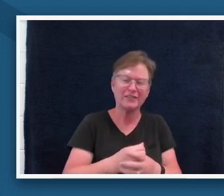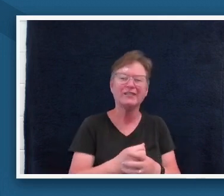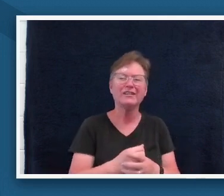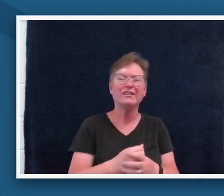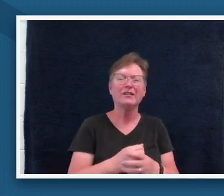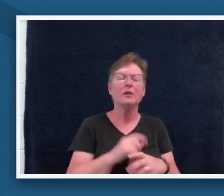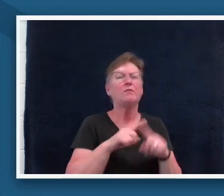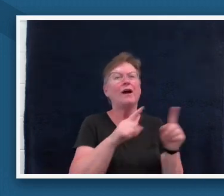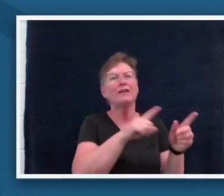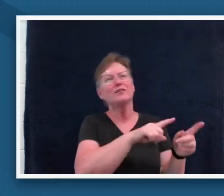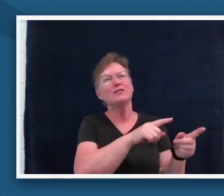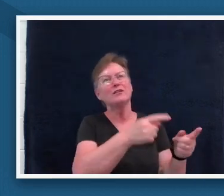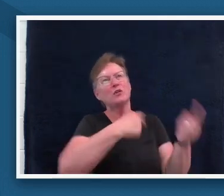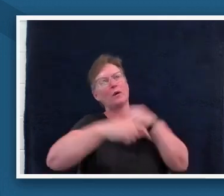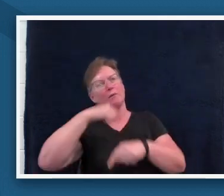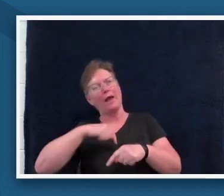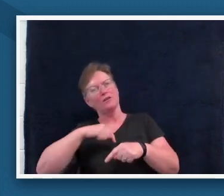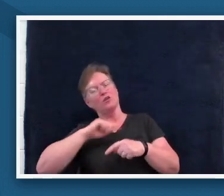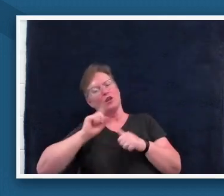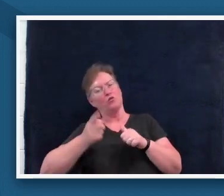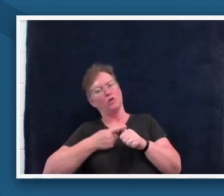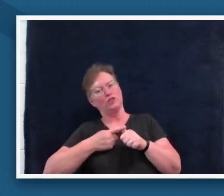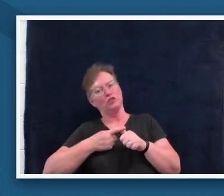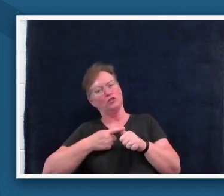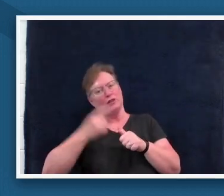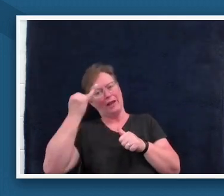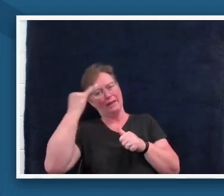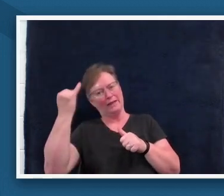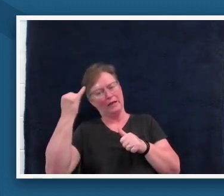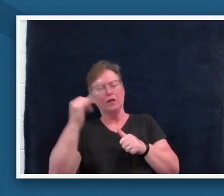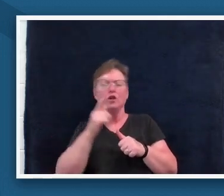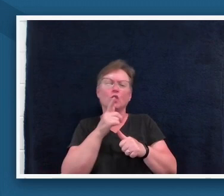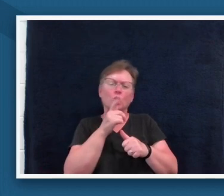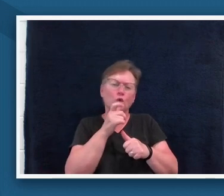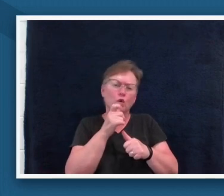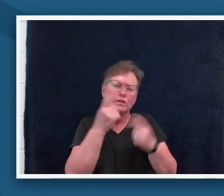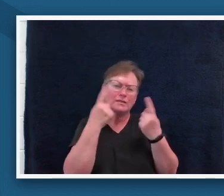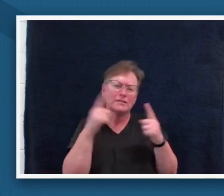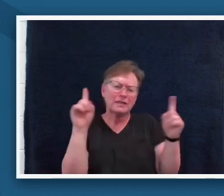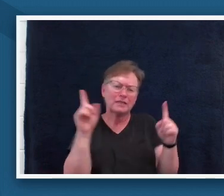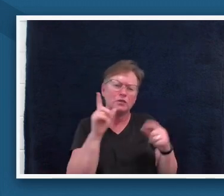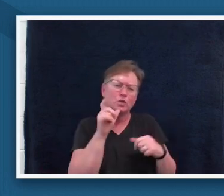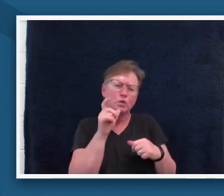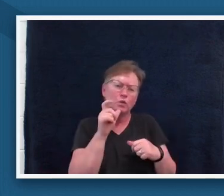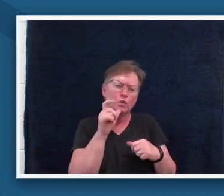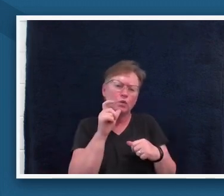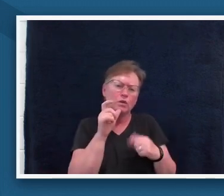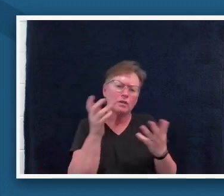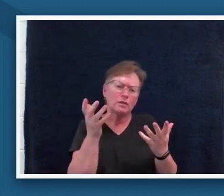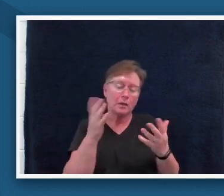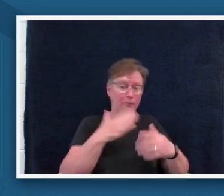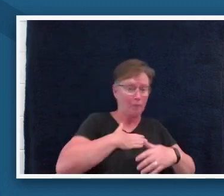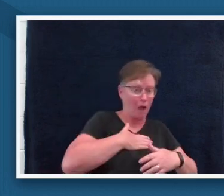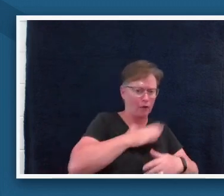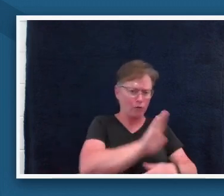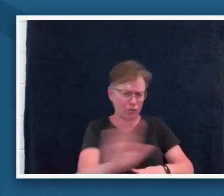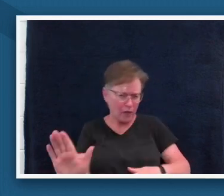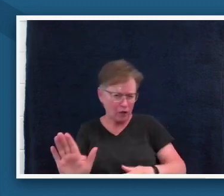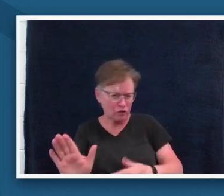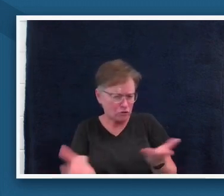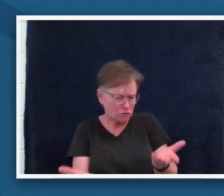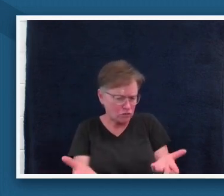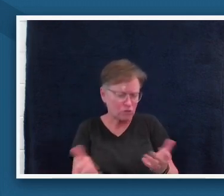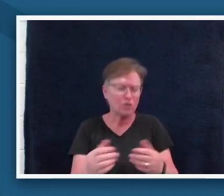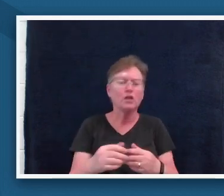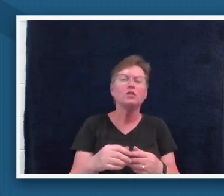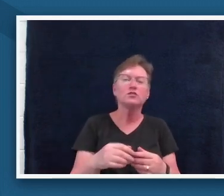Who is the success really about? And so kind of piggybacking off of the last answer, once we had students kind of choose